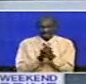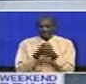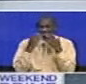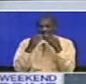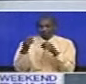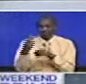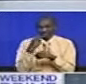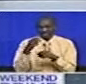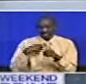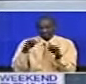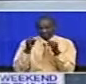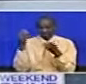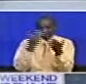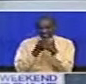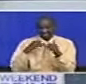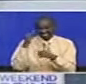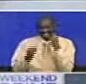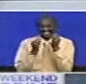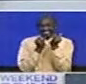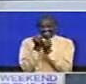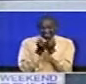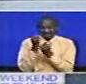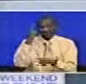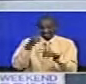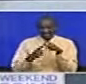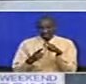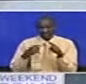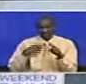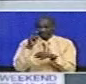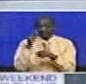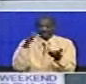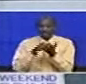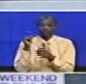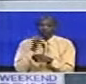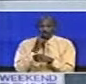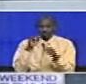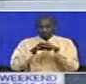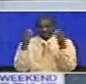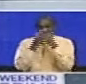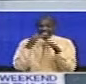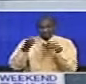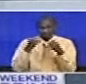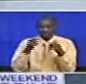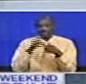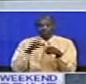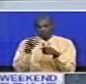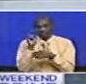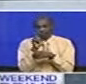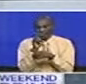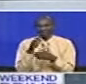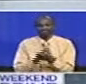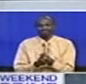watching our bulletin tonight, this last Saturday of the year. We will see you again tomorrow. Good night and enjoy the rest of your viewing.